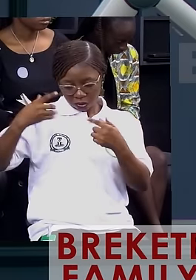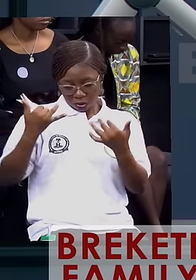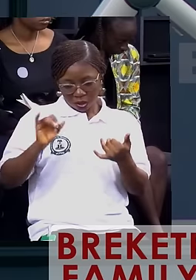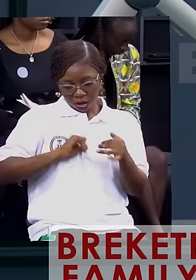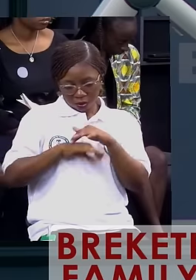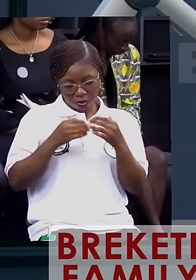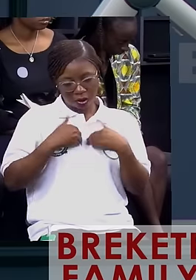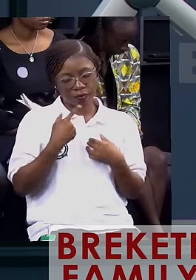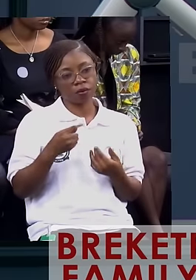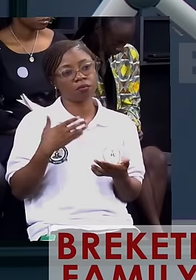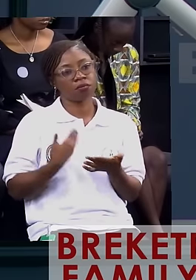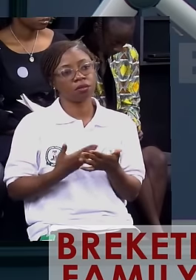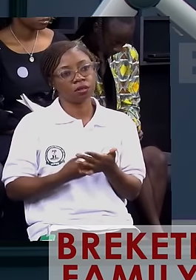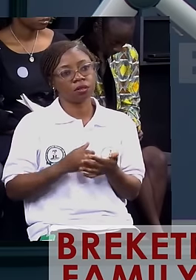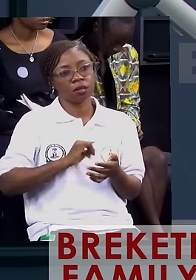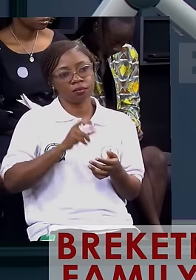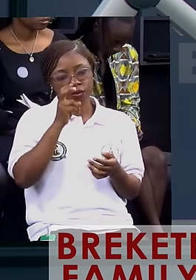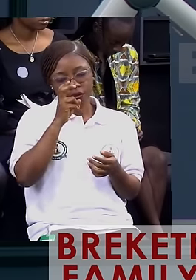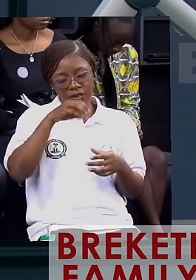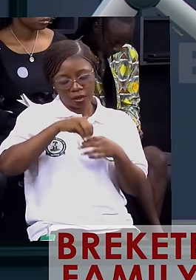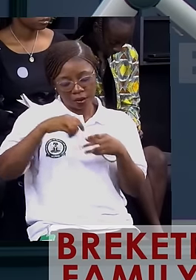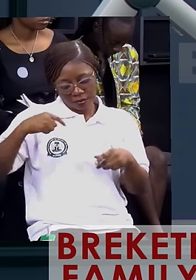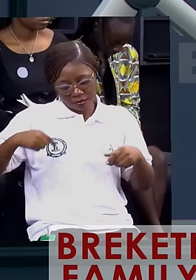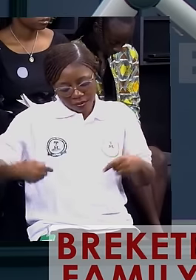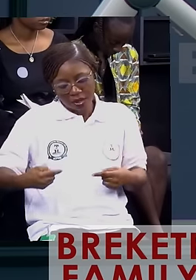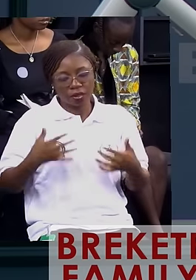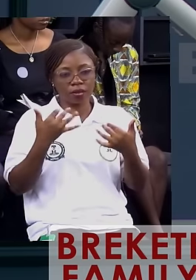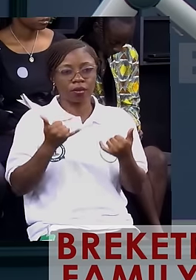have. Seriously in pain.